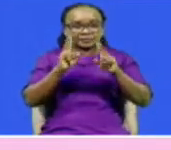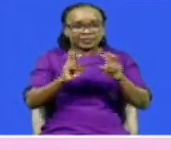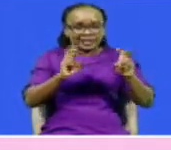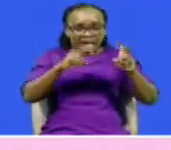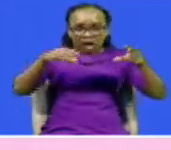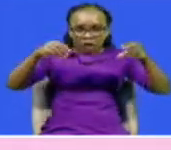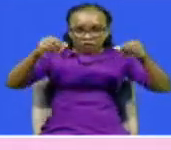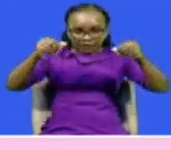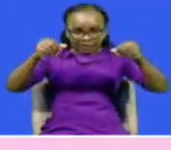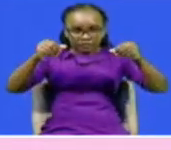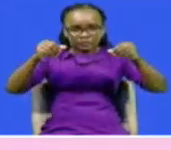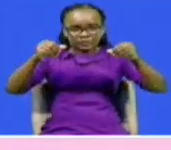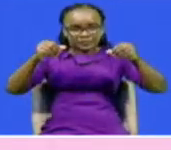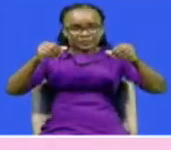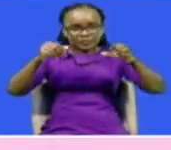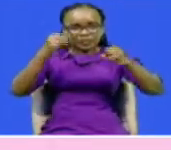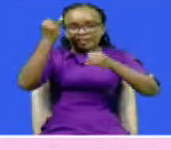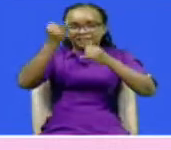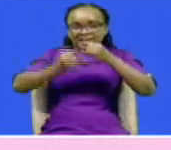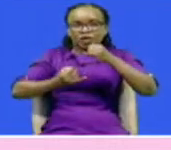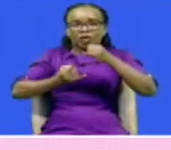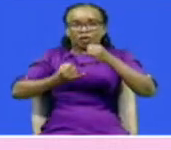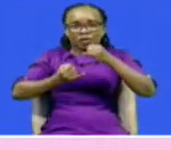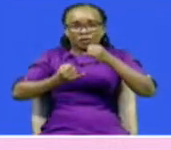qualification finale.